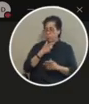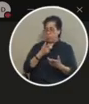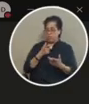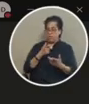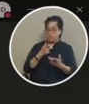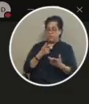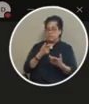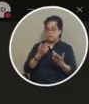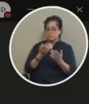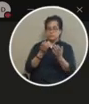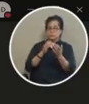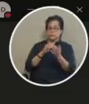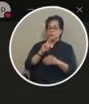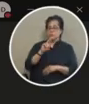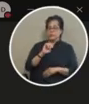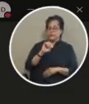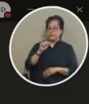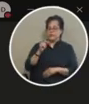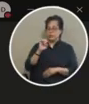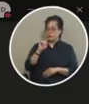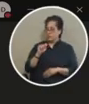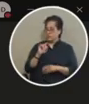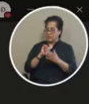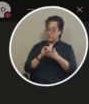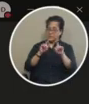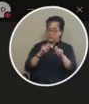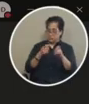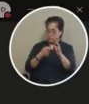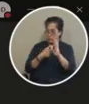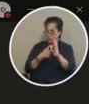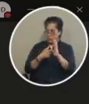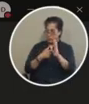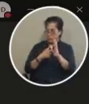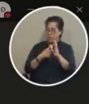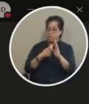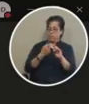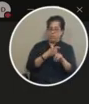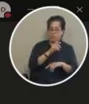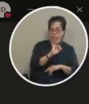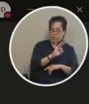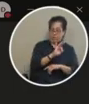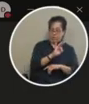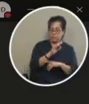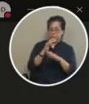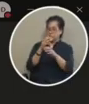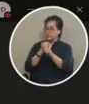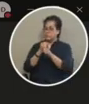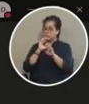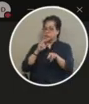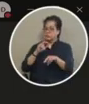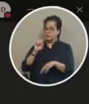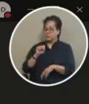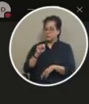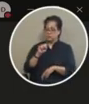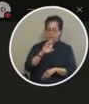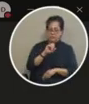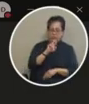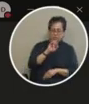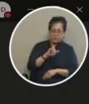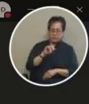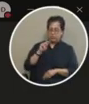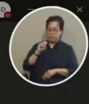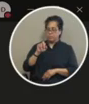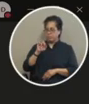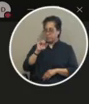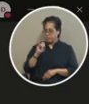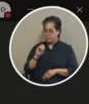what's called a reagent, which is part of the testing requirements, from a Friday, and we were able to get it on a Saturday. And so Kerry Weston, Mario